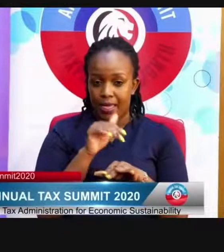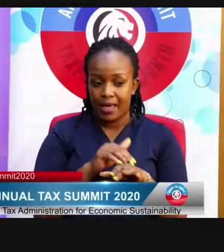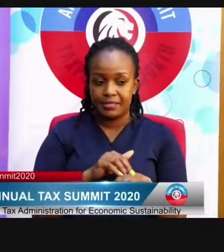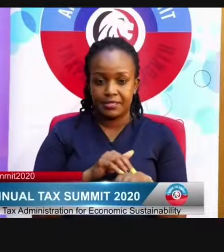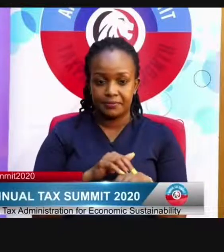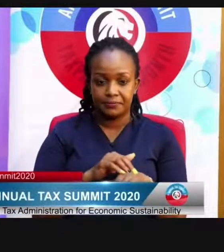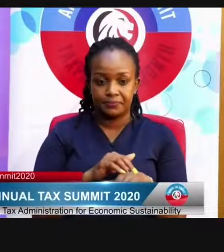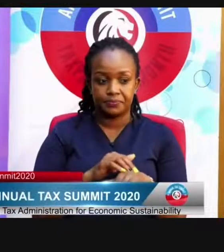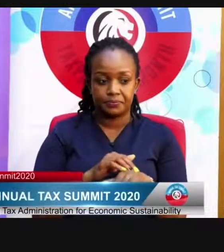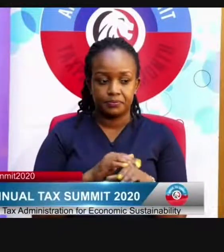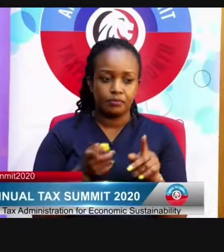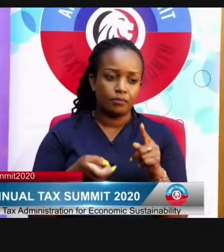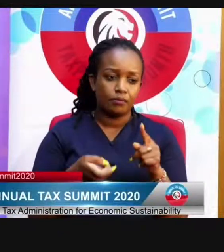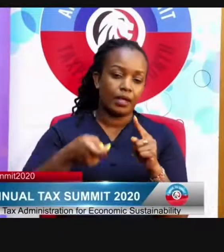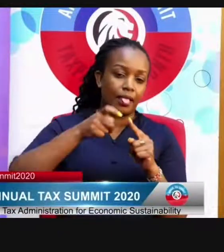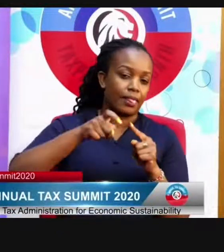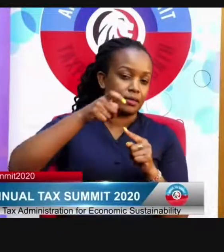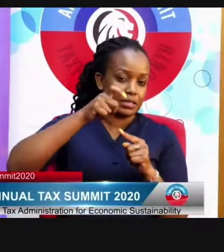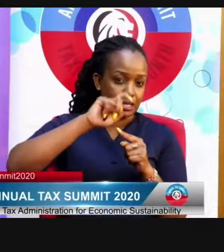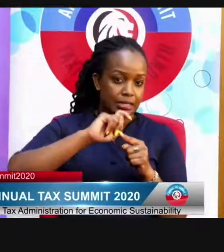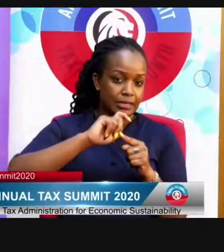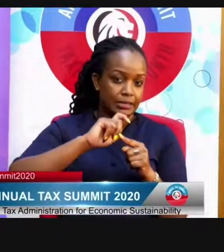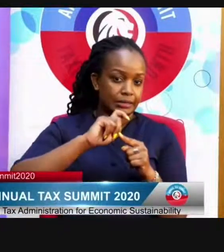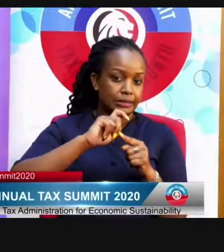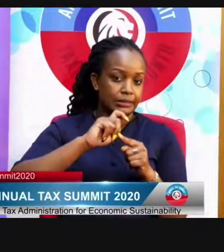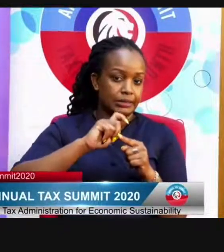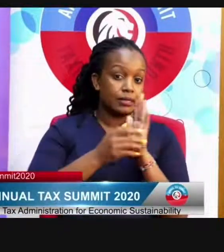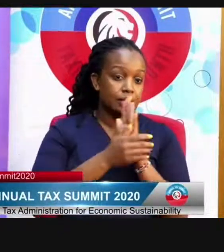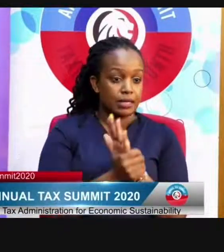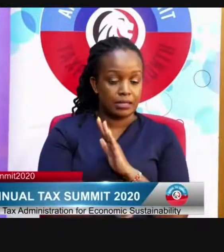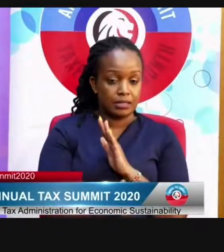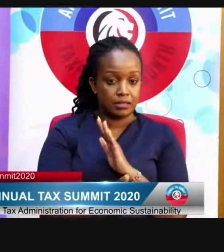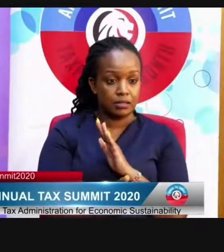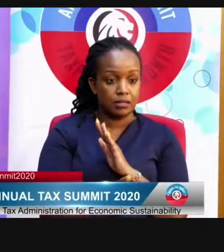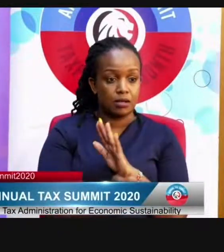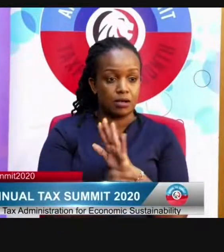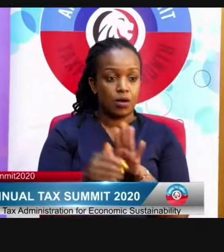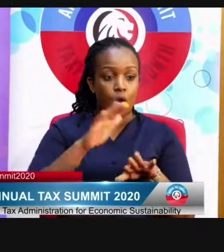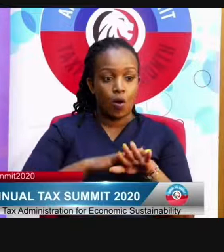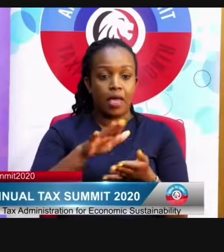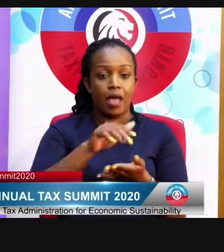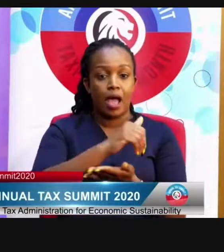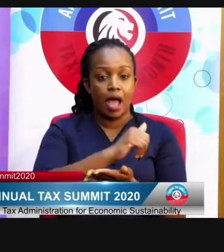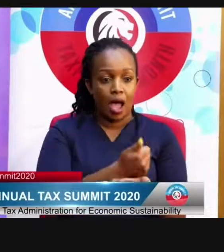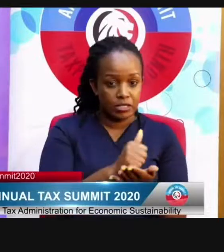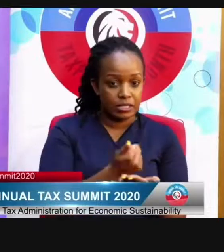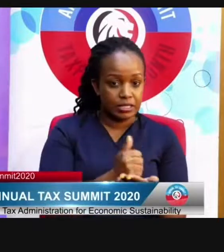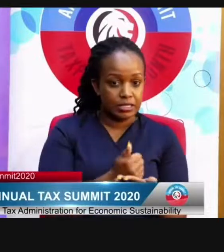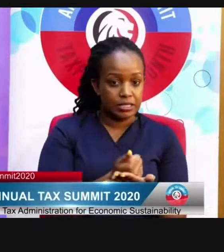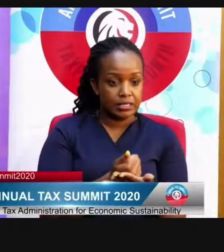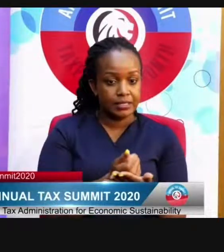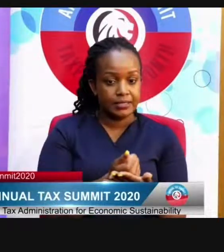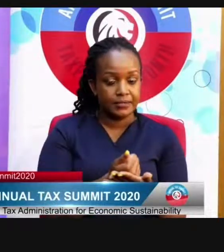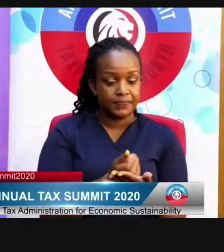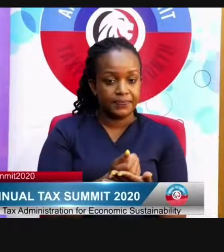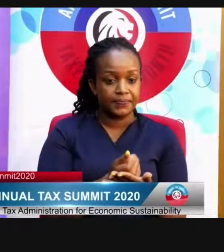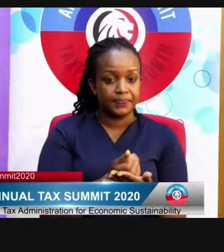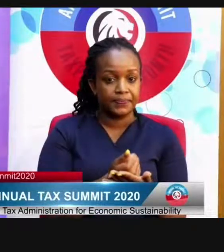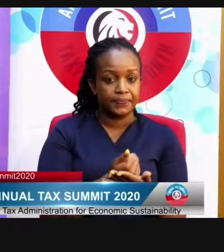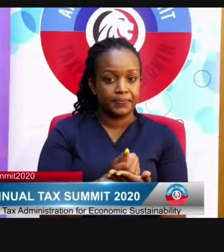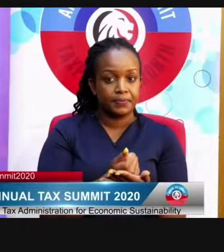increasing our critical skills around audits, transfer pricing,